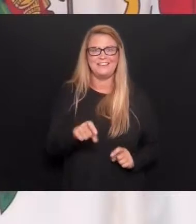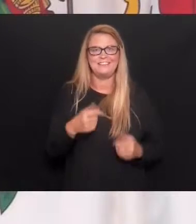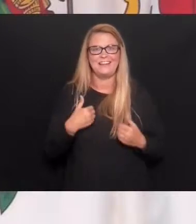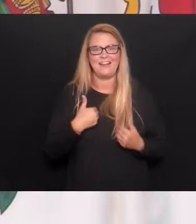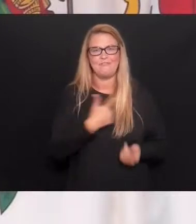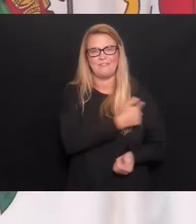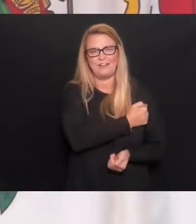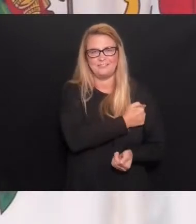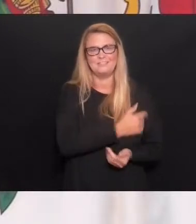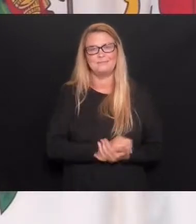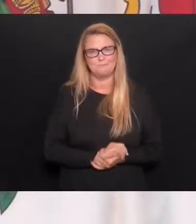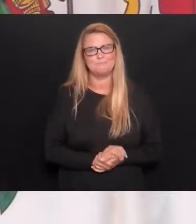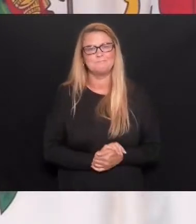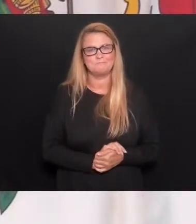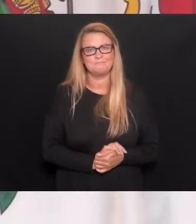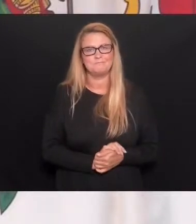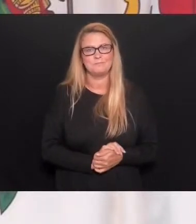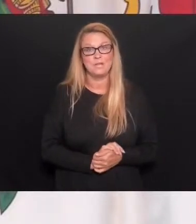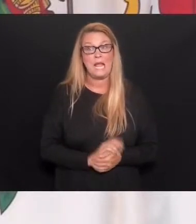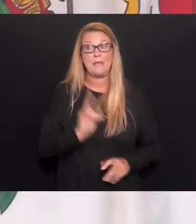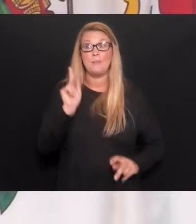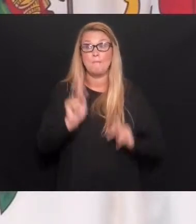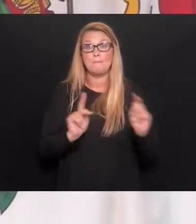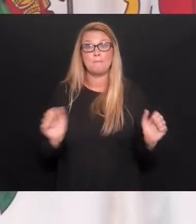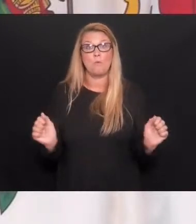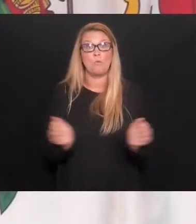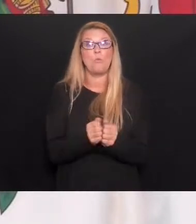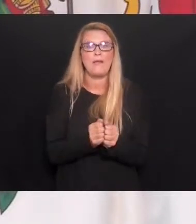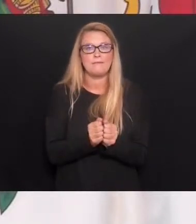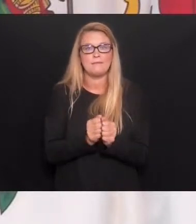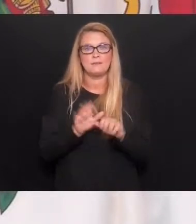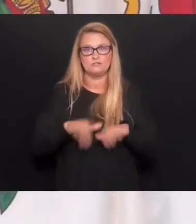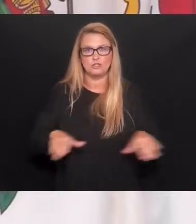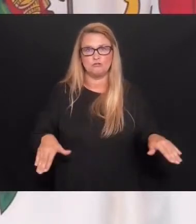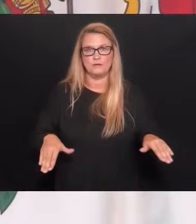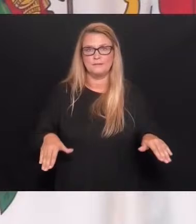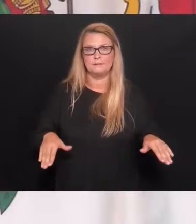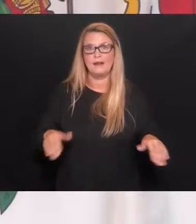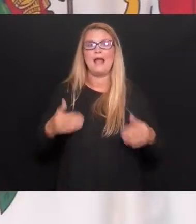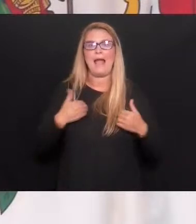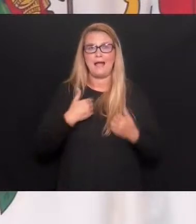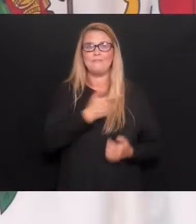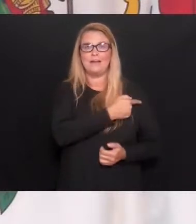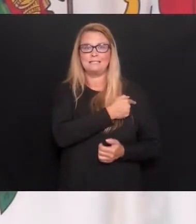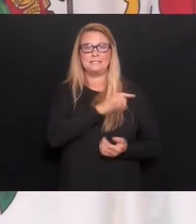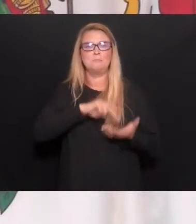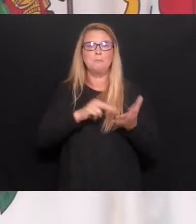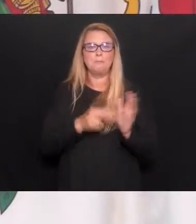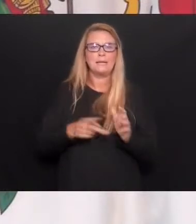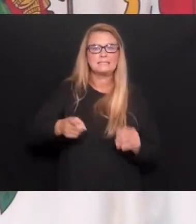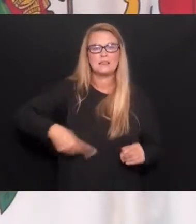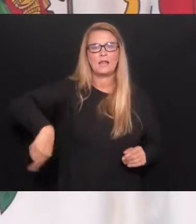vaccinated and all those that are with our kids, and you'd protect them. And so